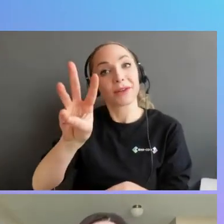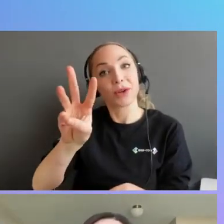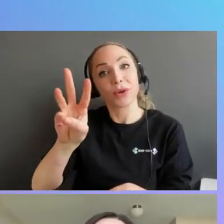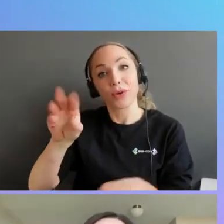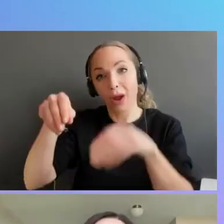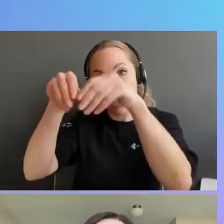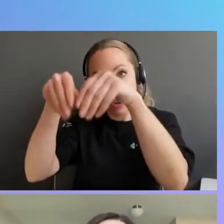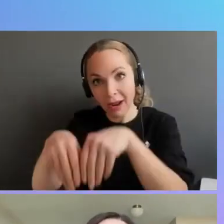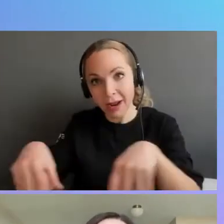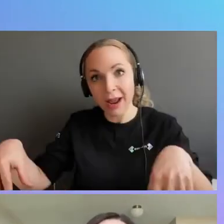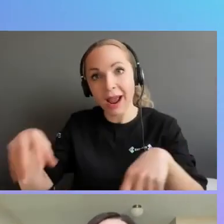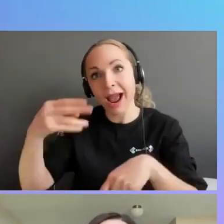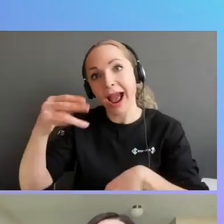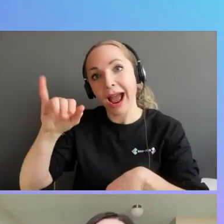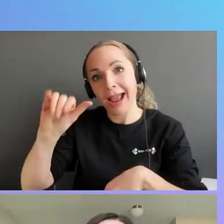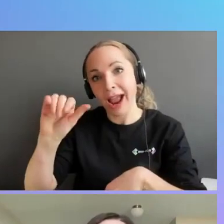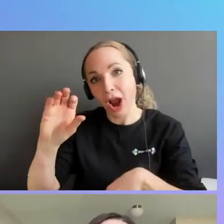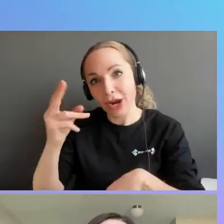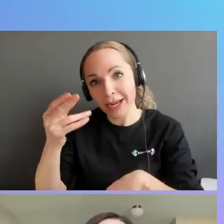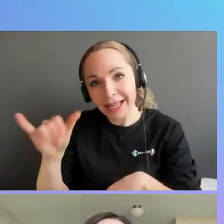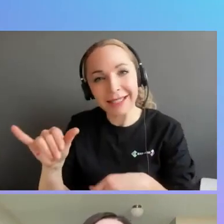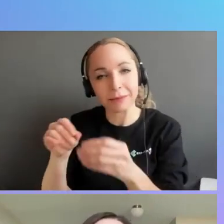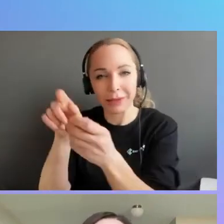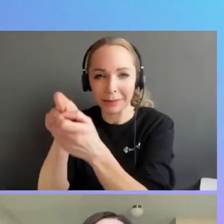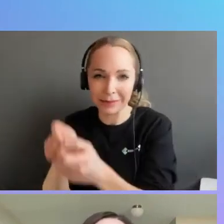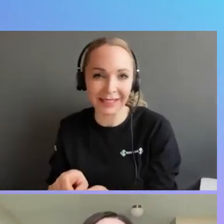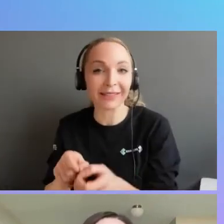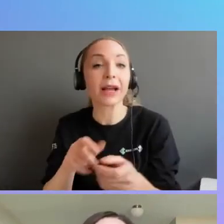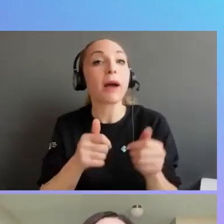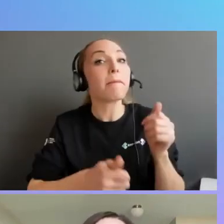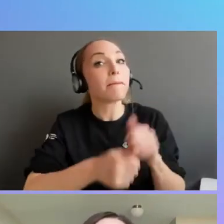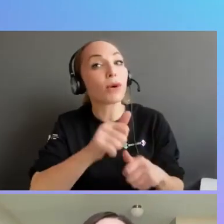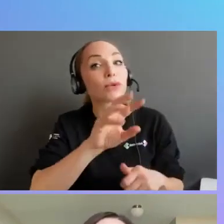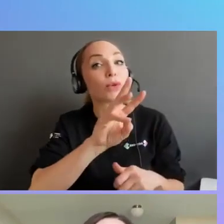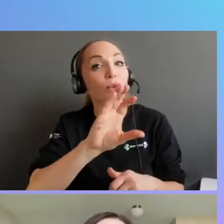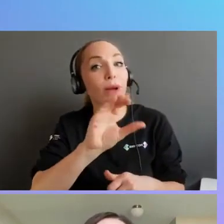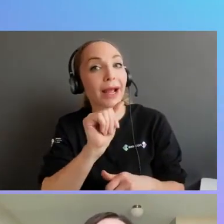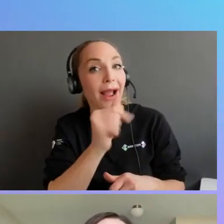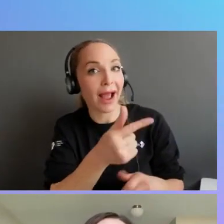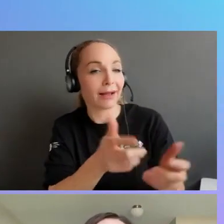specific for web and HTML. So there's a layer of interpretation that needs to happen.